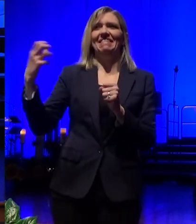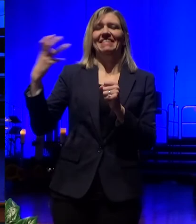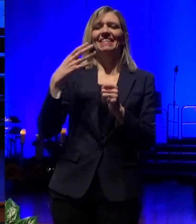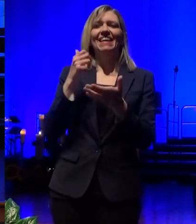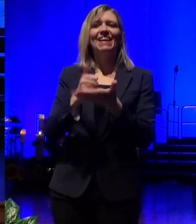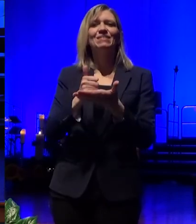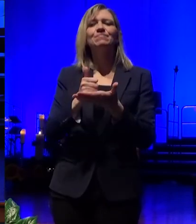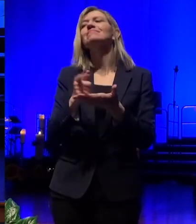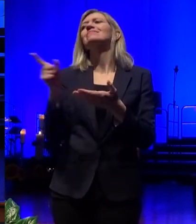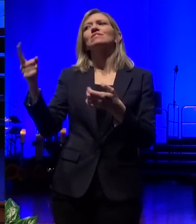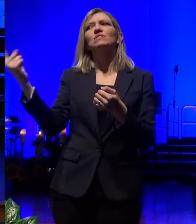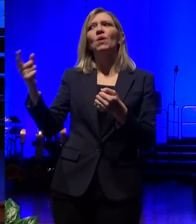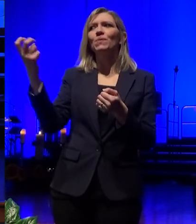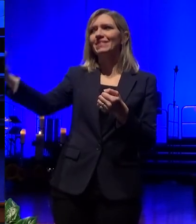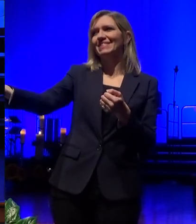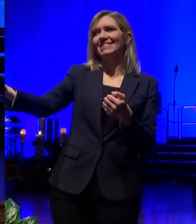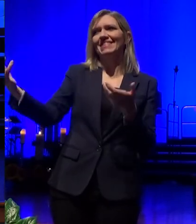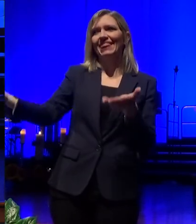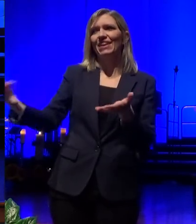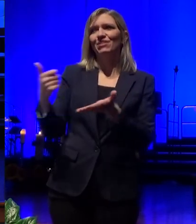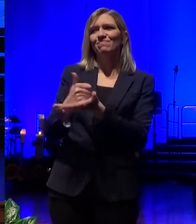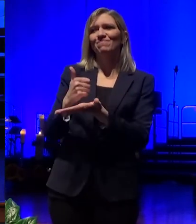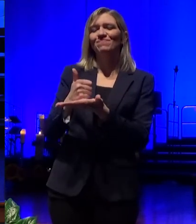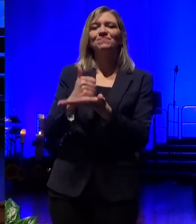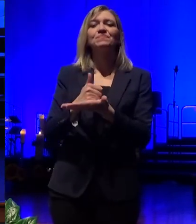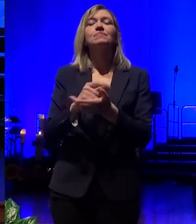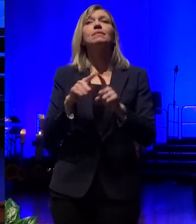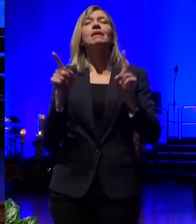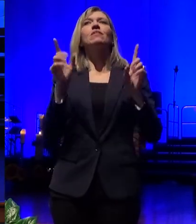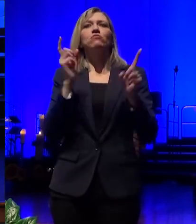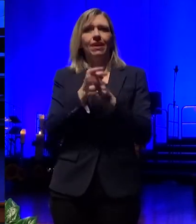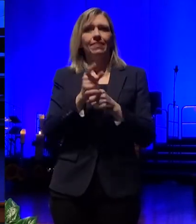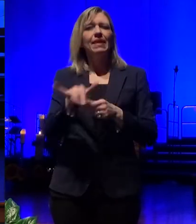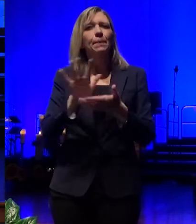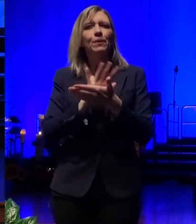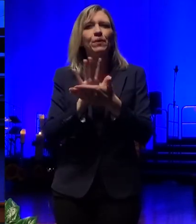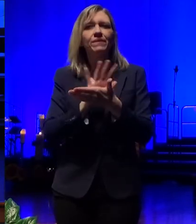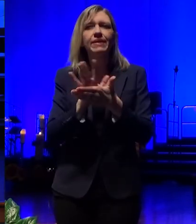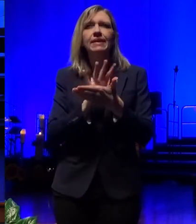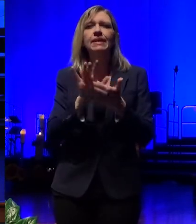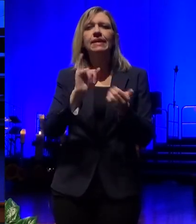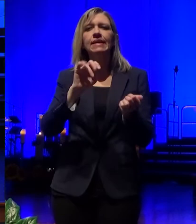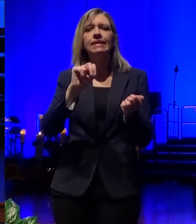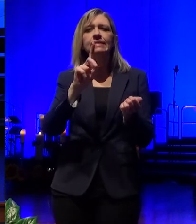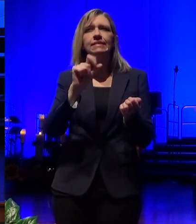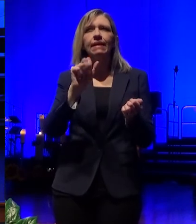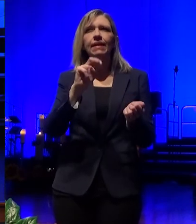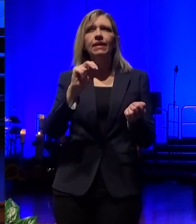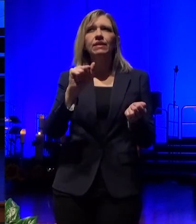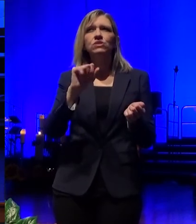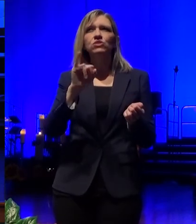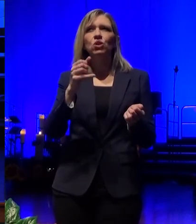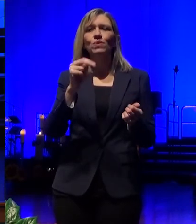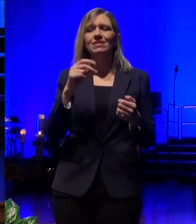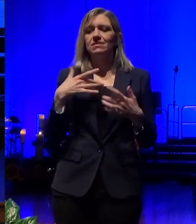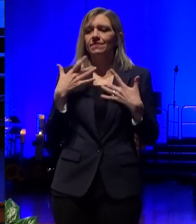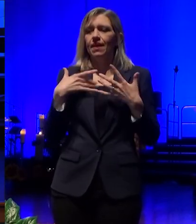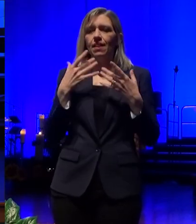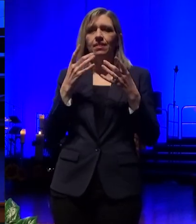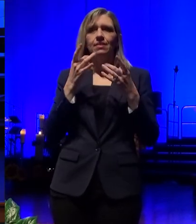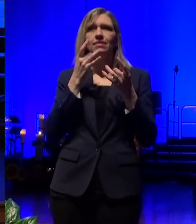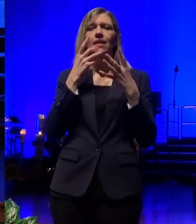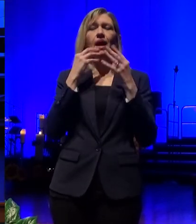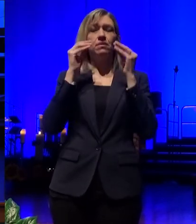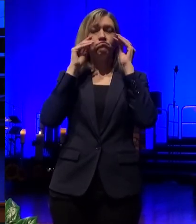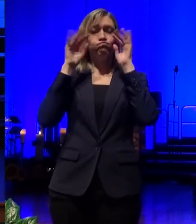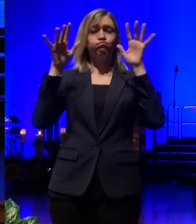so grateful. She's always there to help me. But it was kind of like that. I felt this light just kind of pouring out